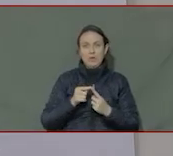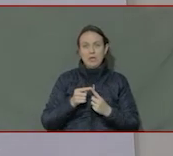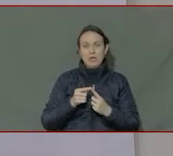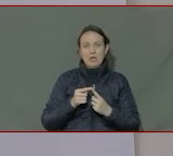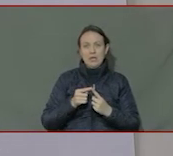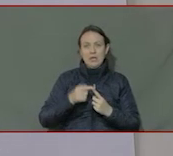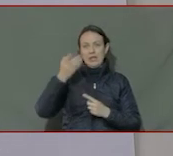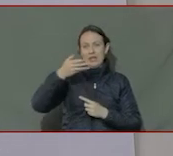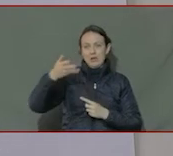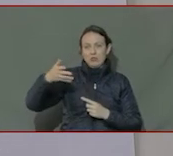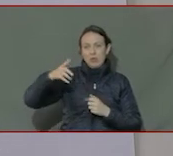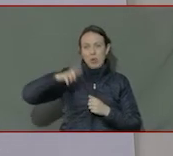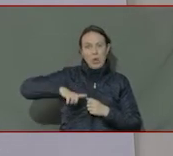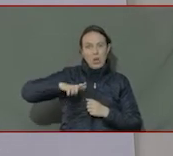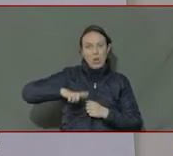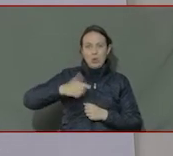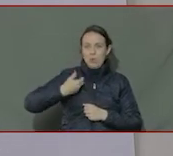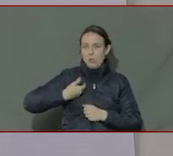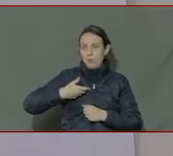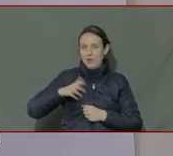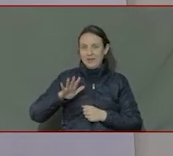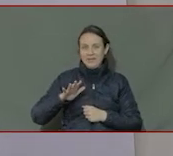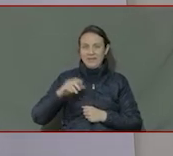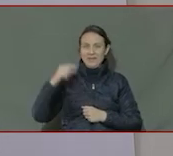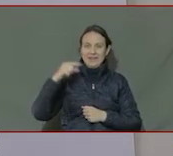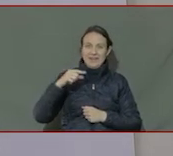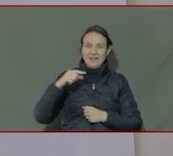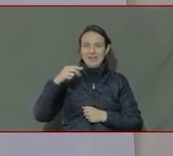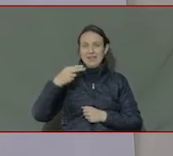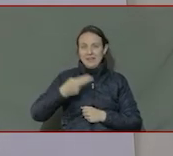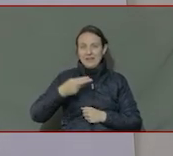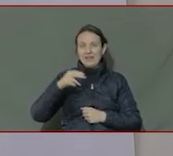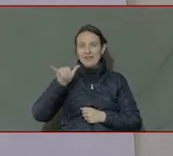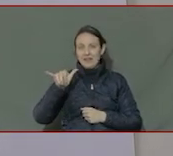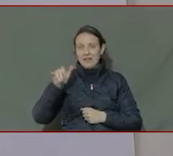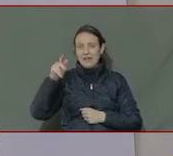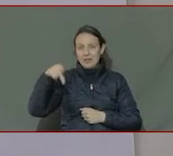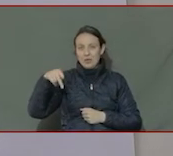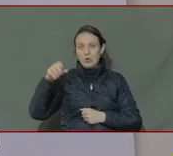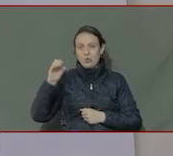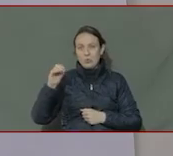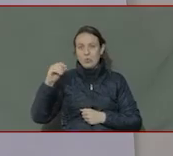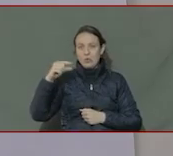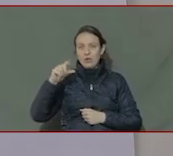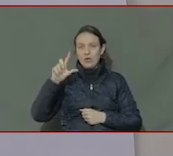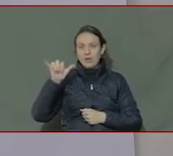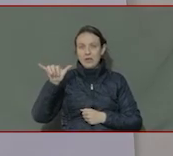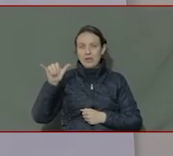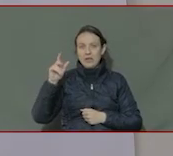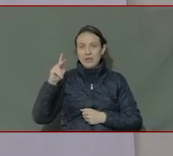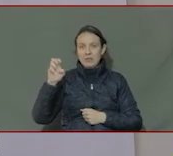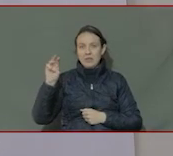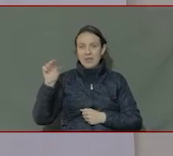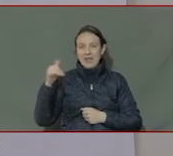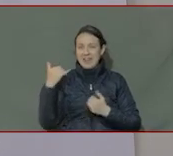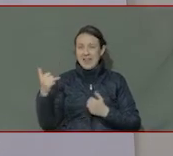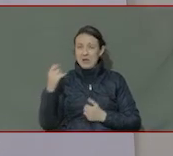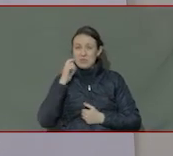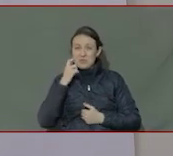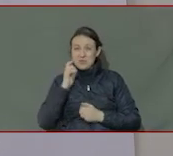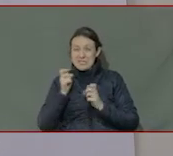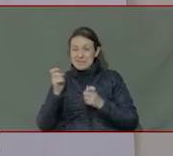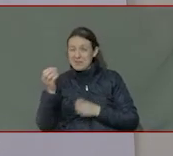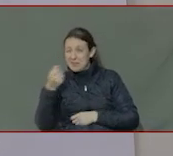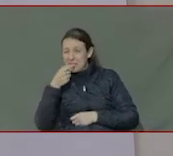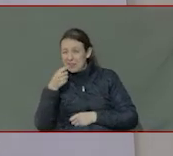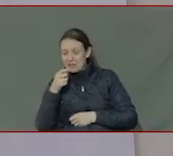low, hypoglycemia, when you suddenly have to urgently get something sweet to eat. But if you have